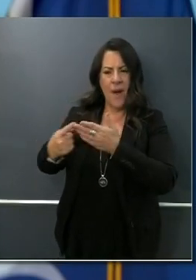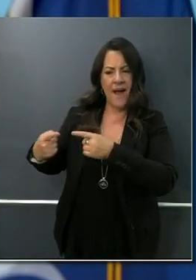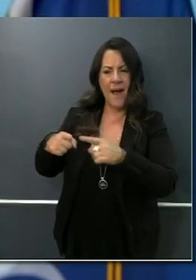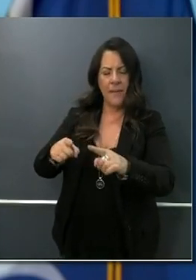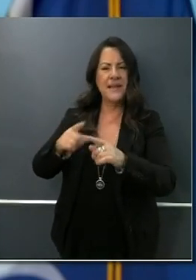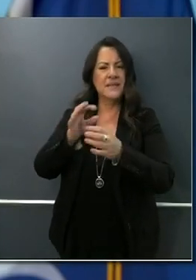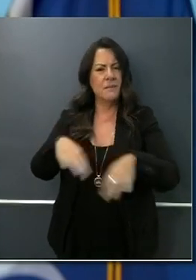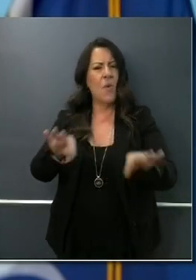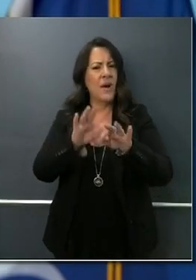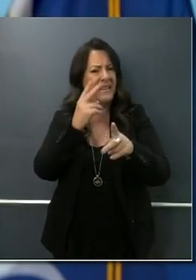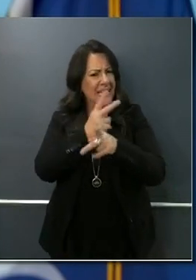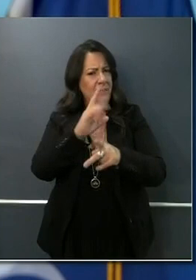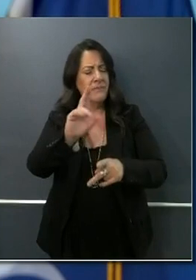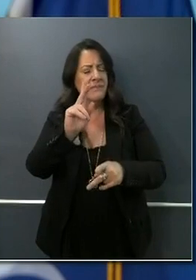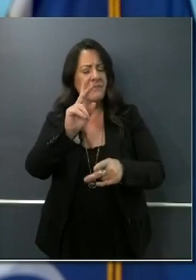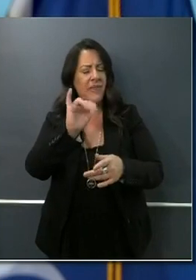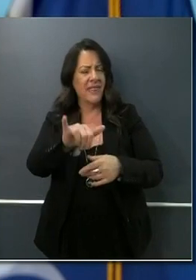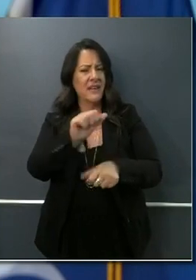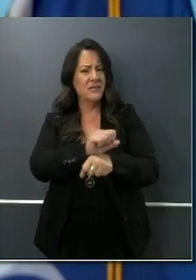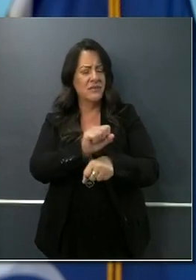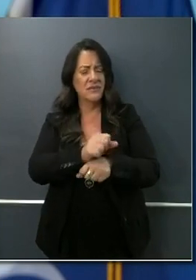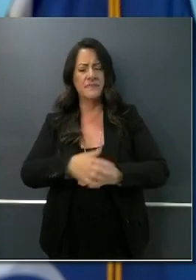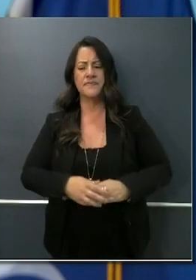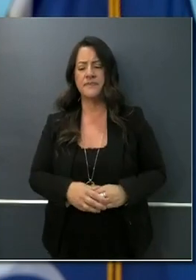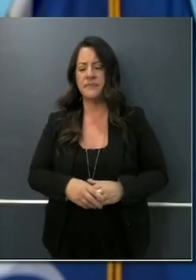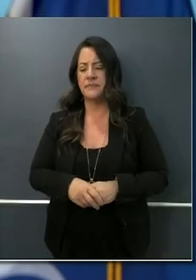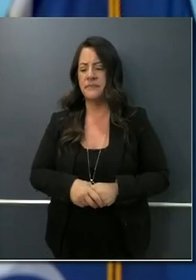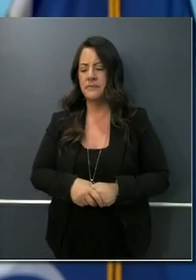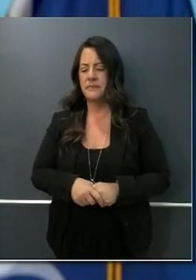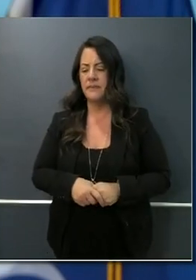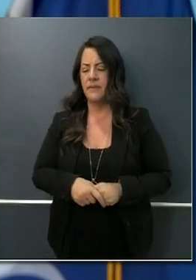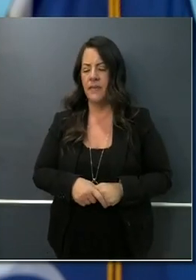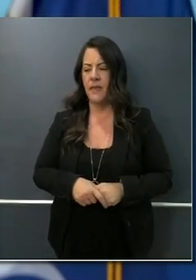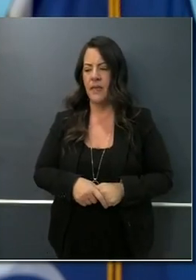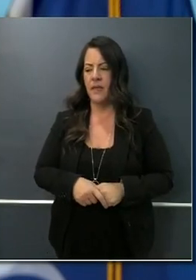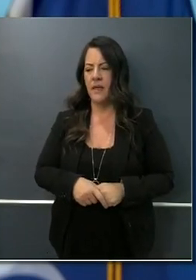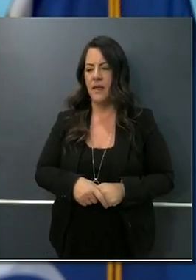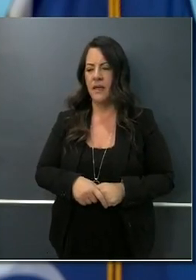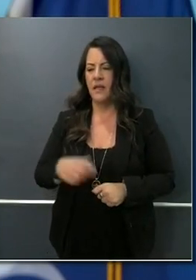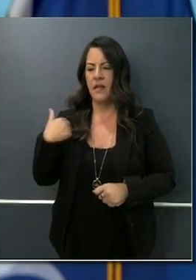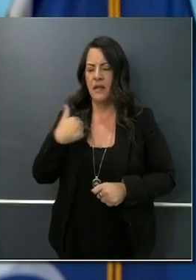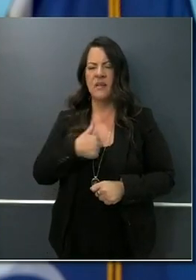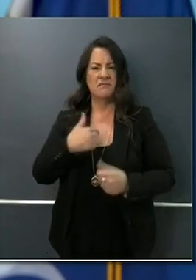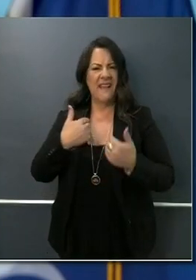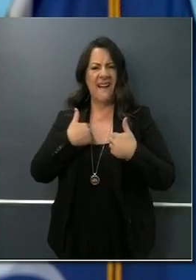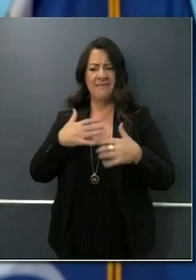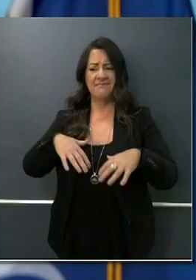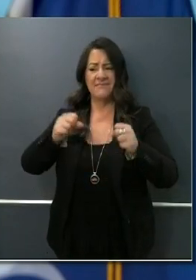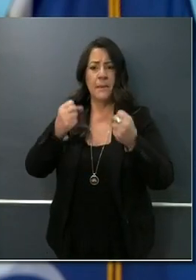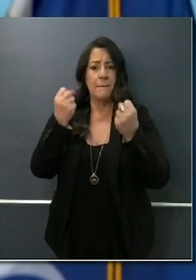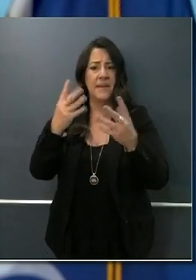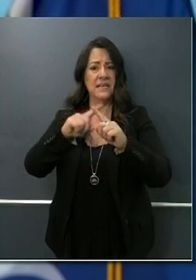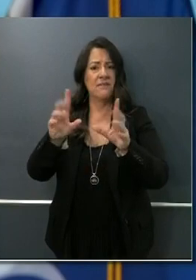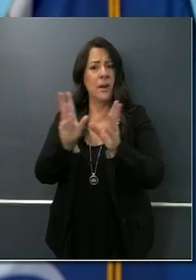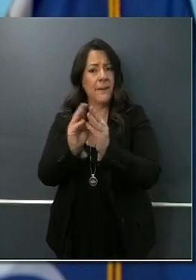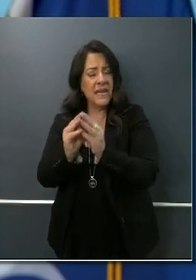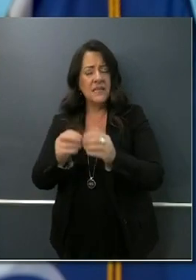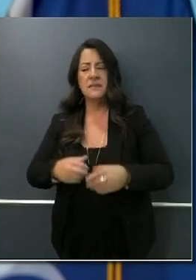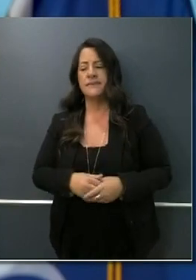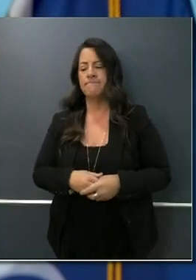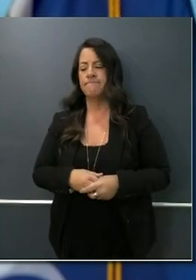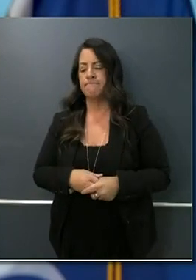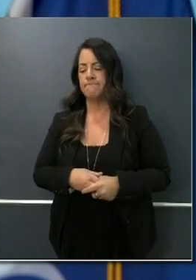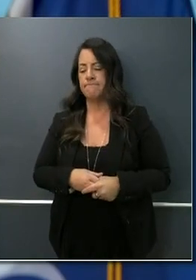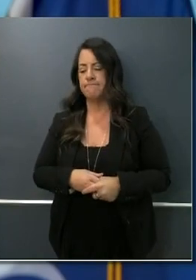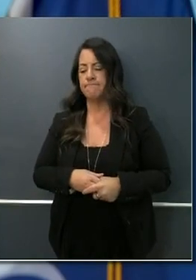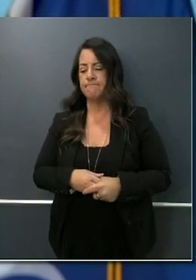specifically. We have a all-hands meeting. We have a lot of these meetings, but with this as the principal topic, with